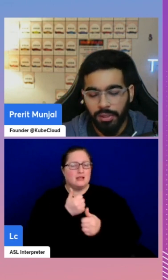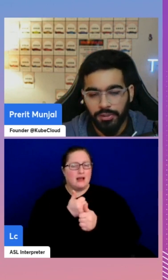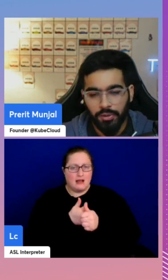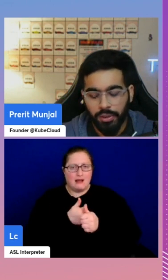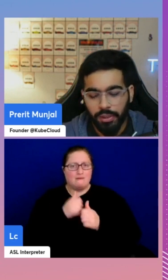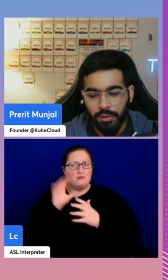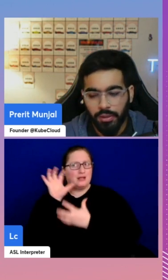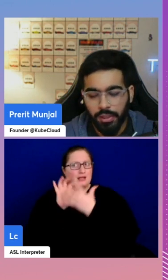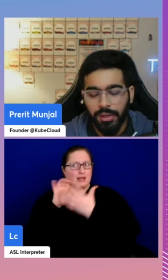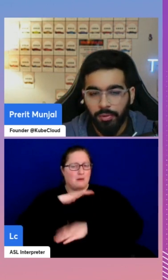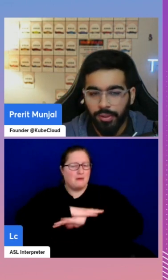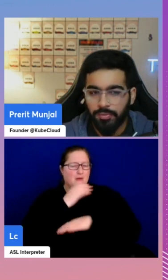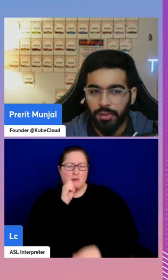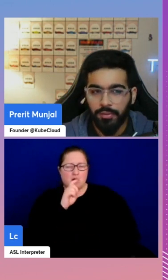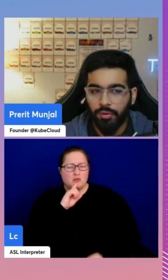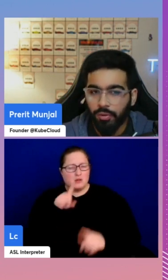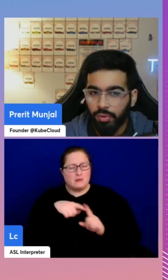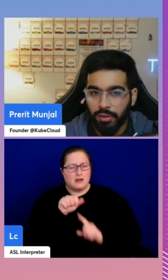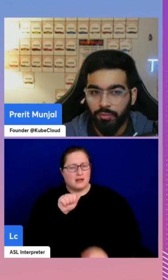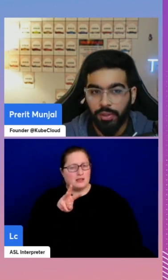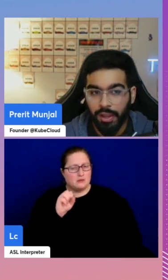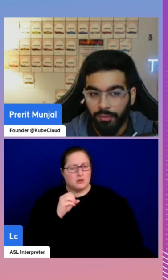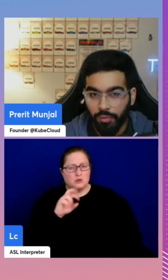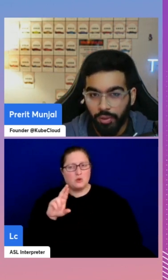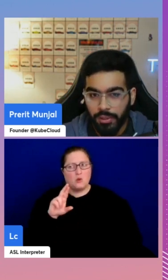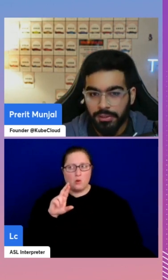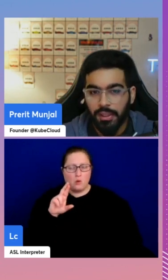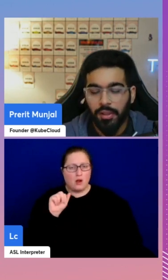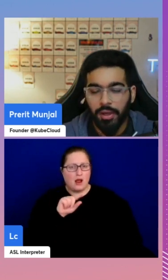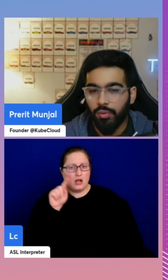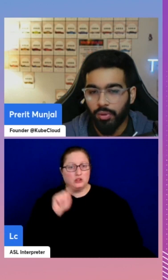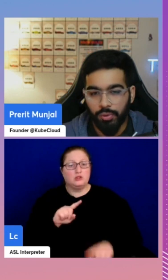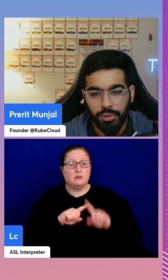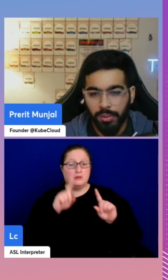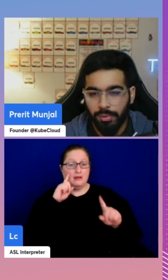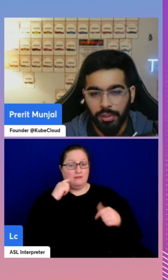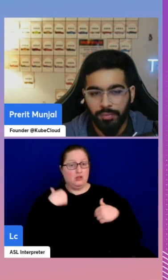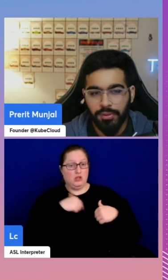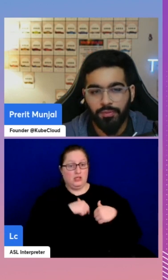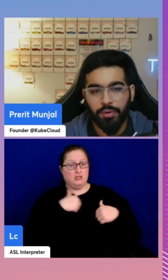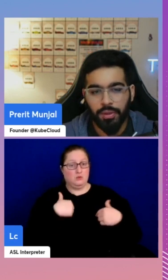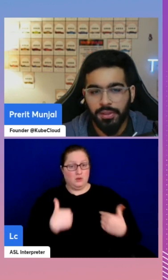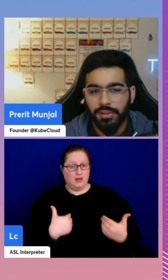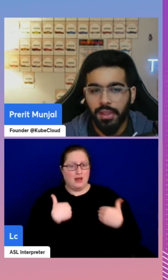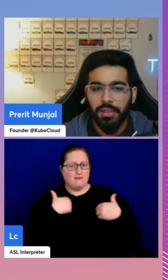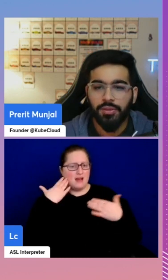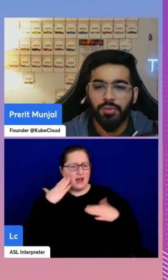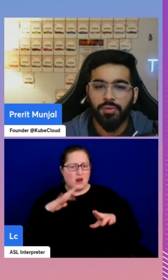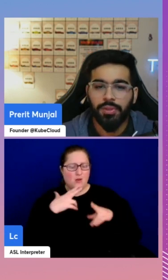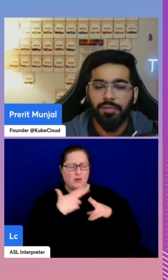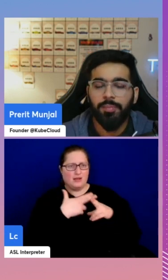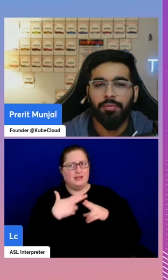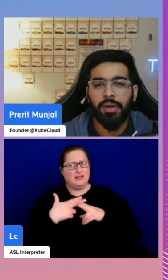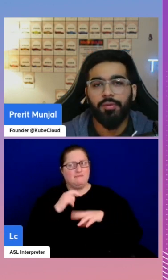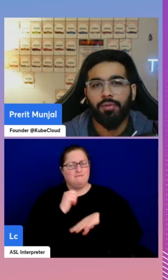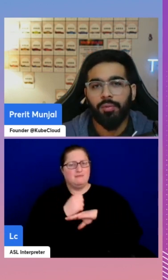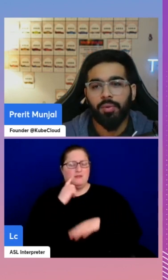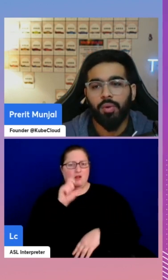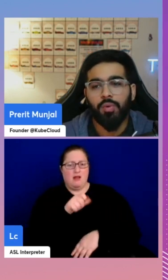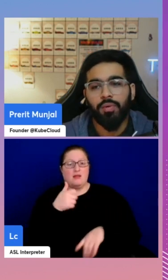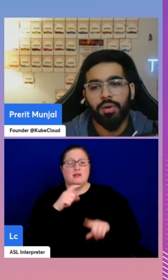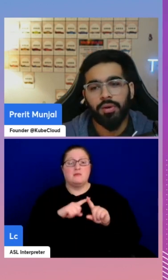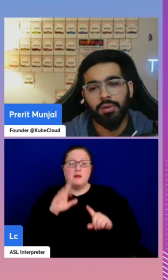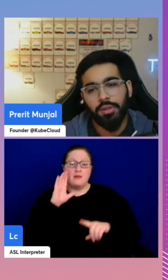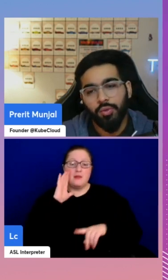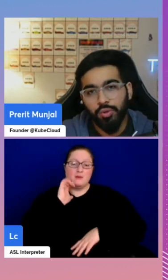I don't know about Azure and AWS, but for Google Cloud we have quotas. I don't know the naming convention for others. So they will prevent you